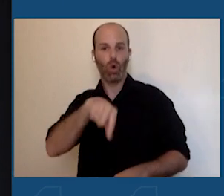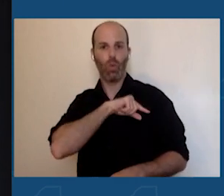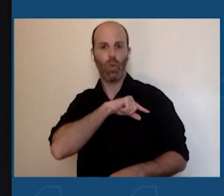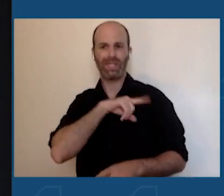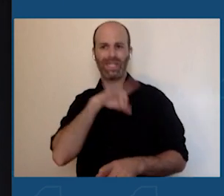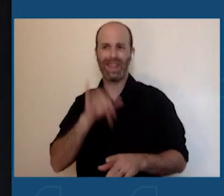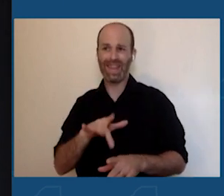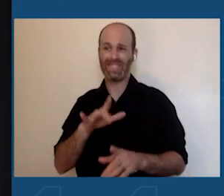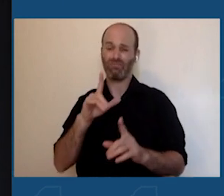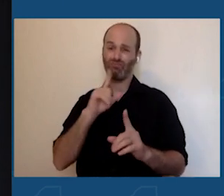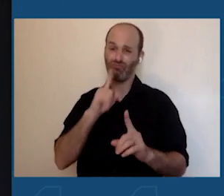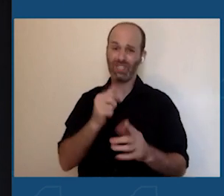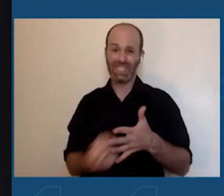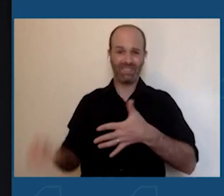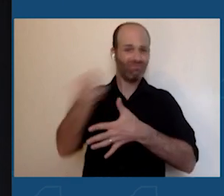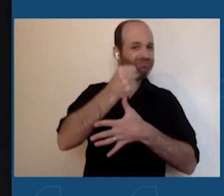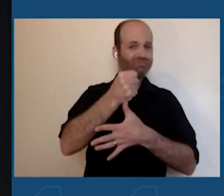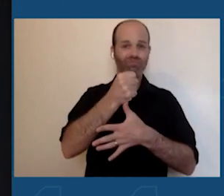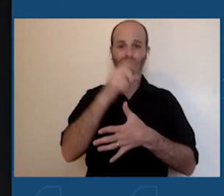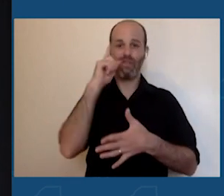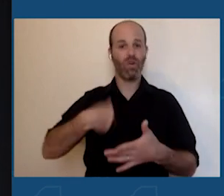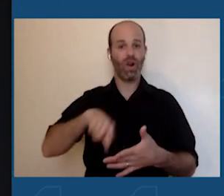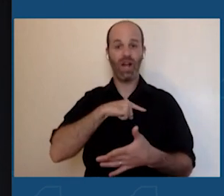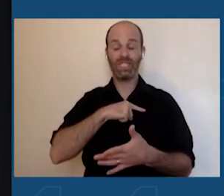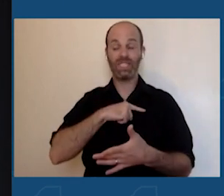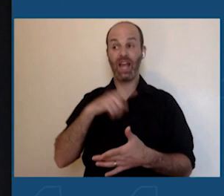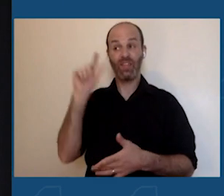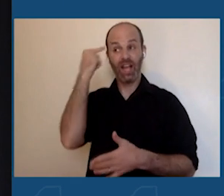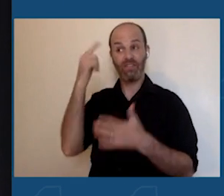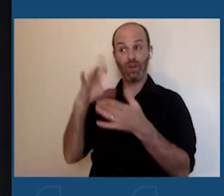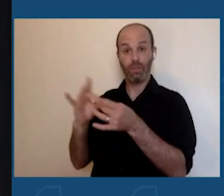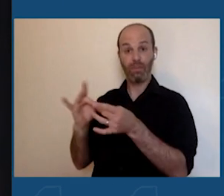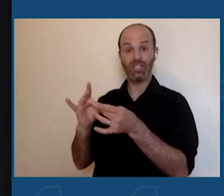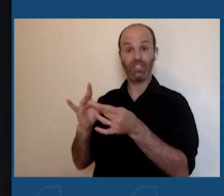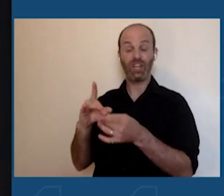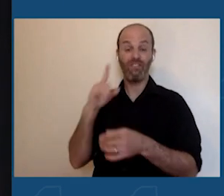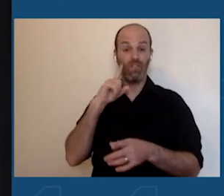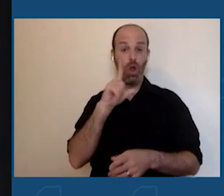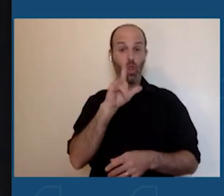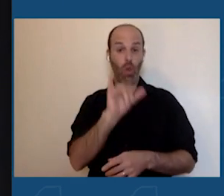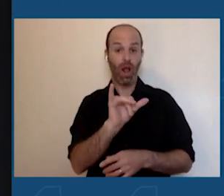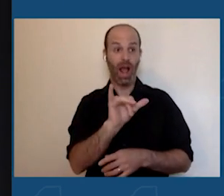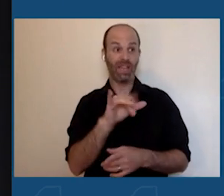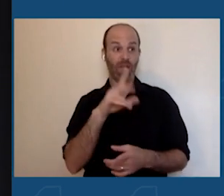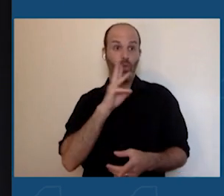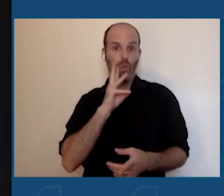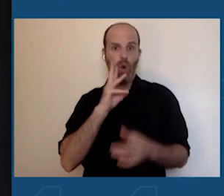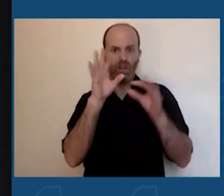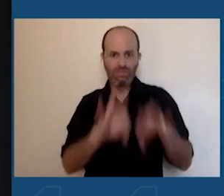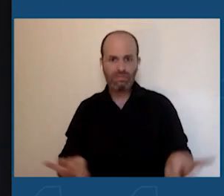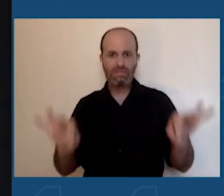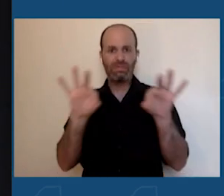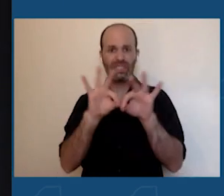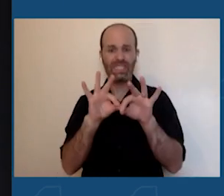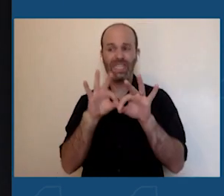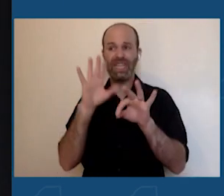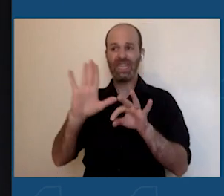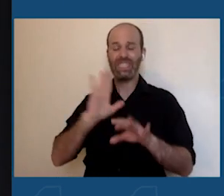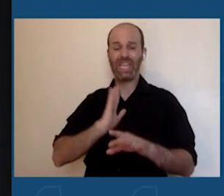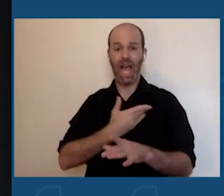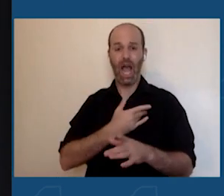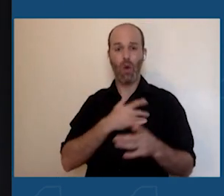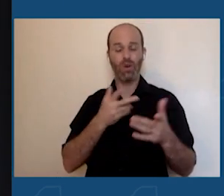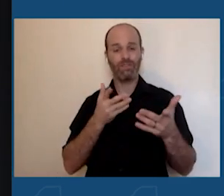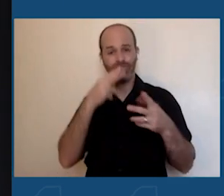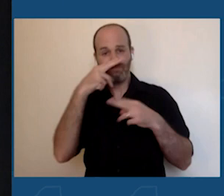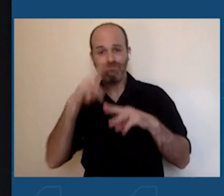said this. For us on Long Island, it's everything. It's our recreation. It's our quality of life. It's our economy. For